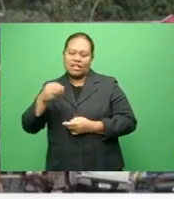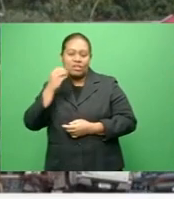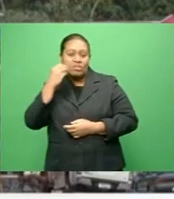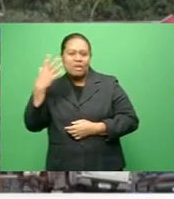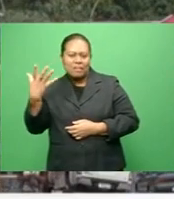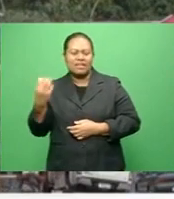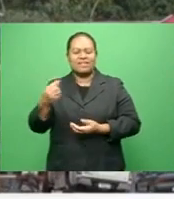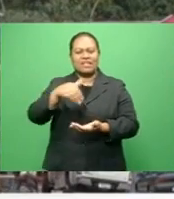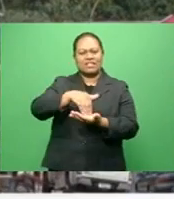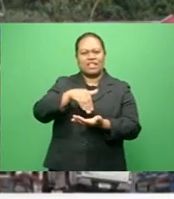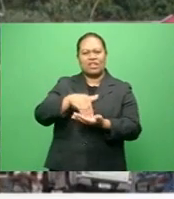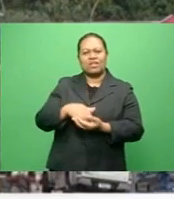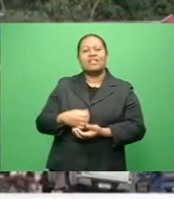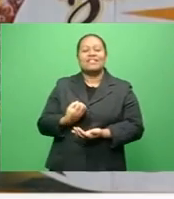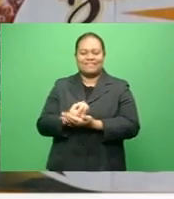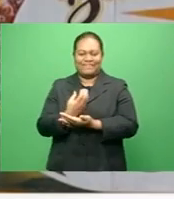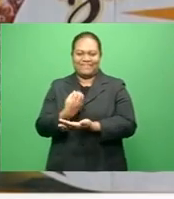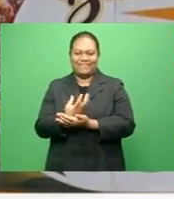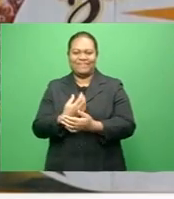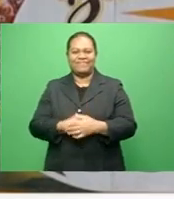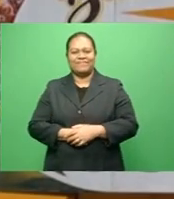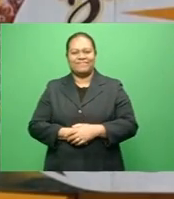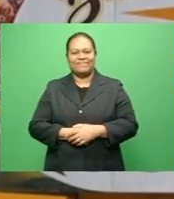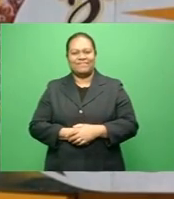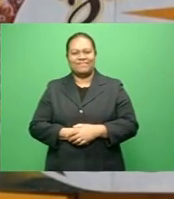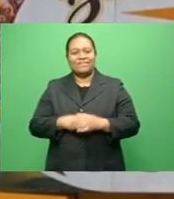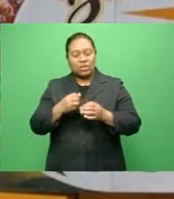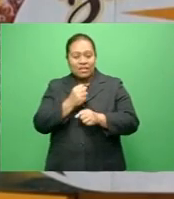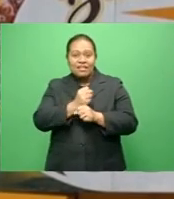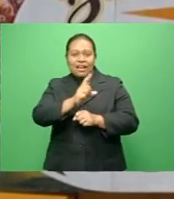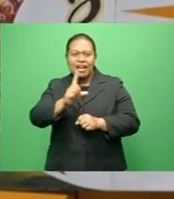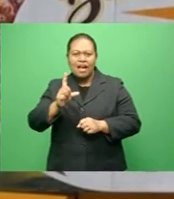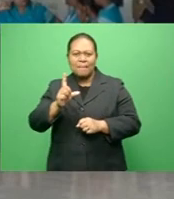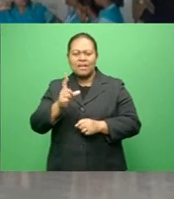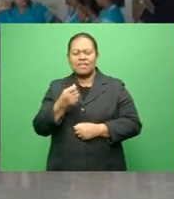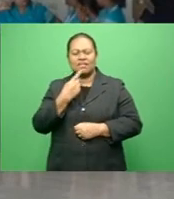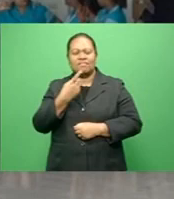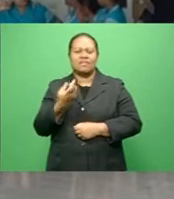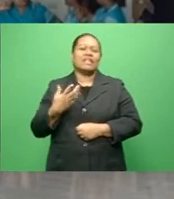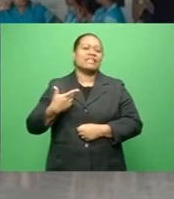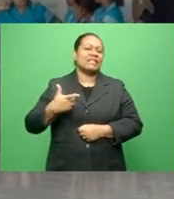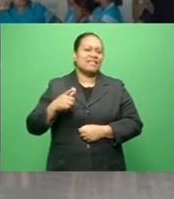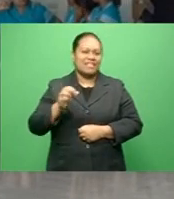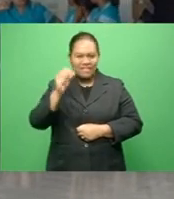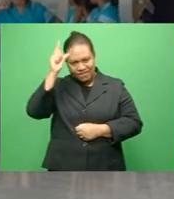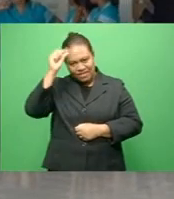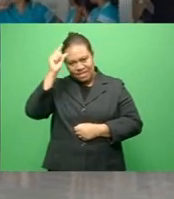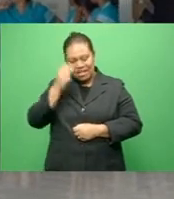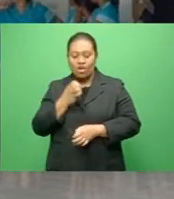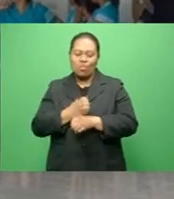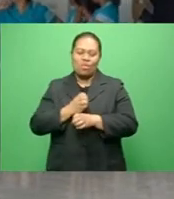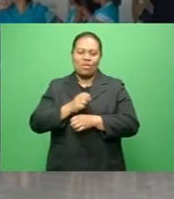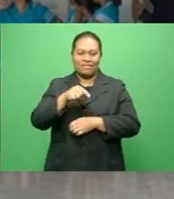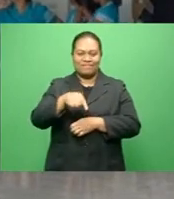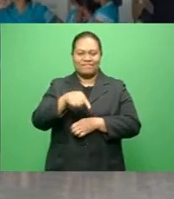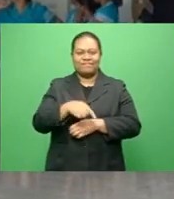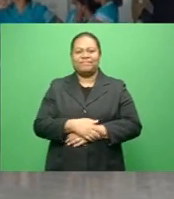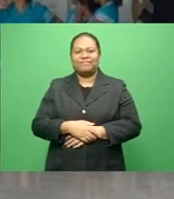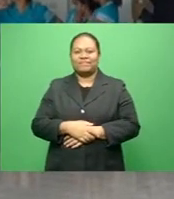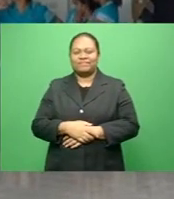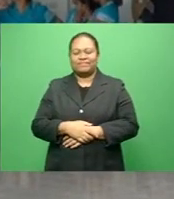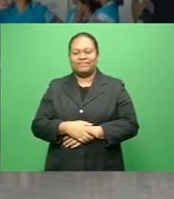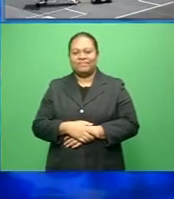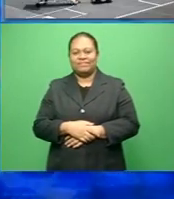Central Business District in Savu. The company is employing about 70 Fijians. Josiah Nanunga,